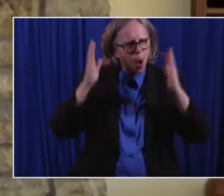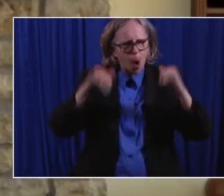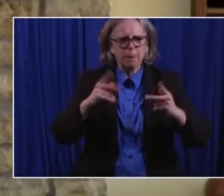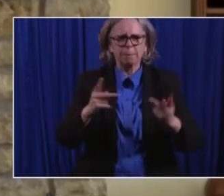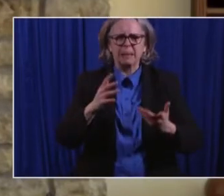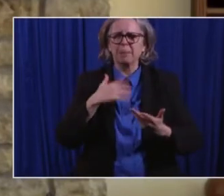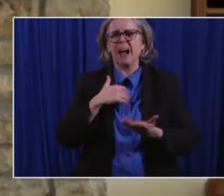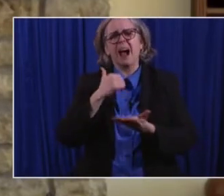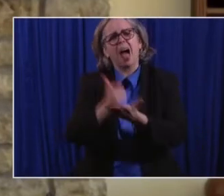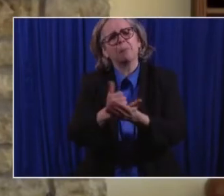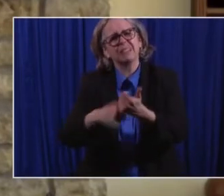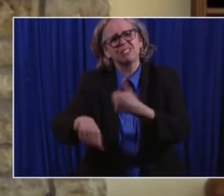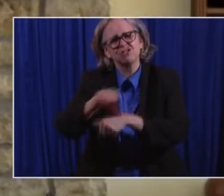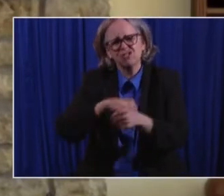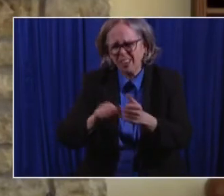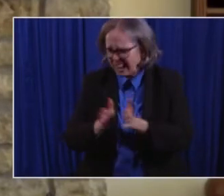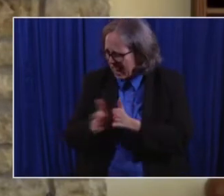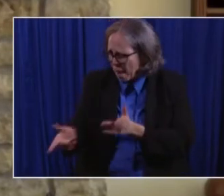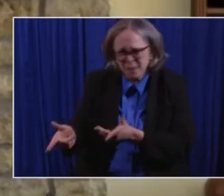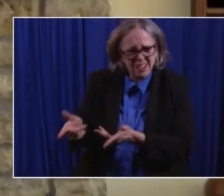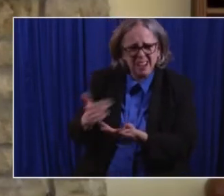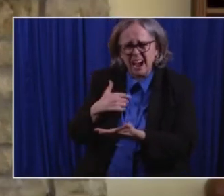get vaccinated, because